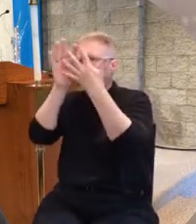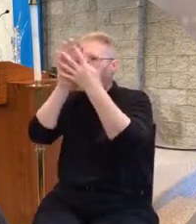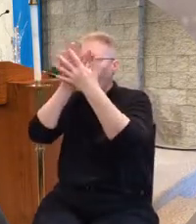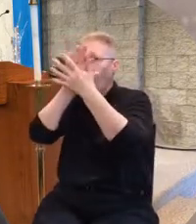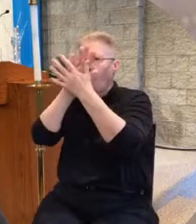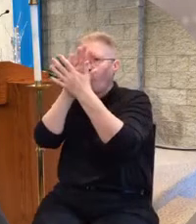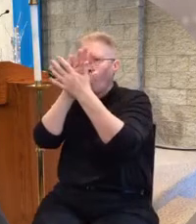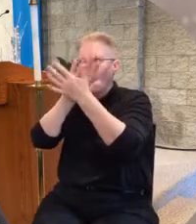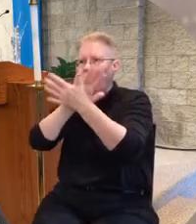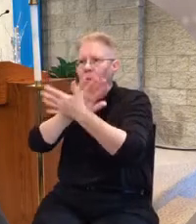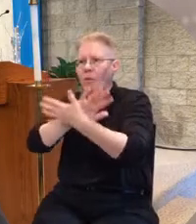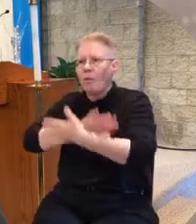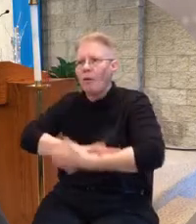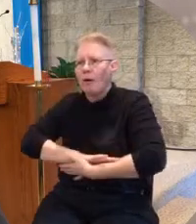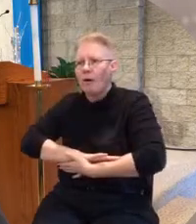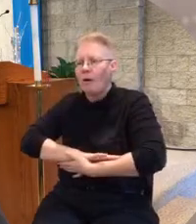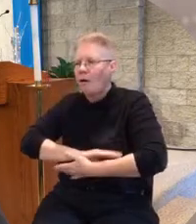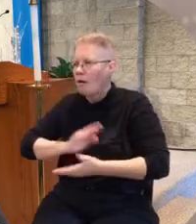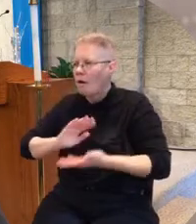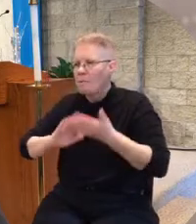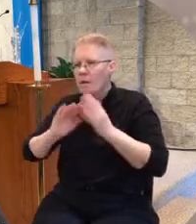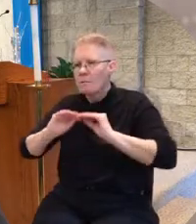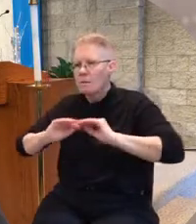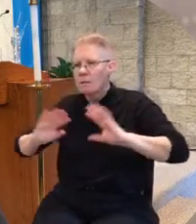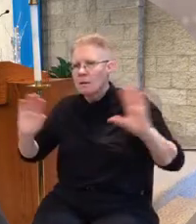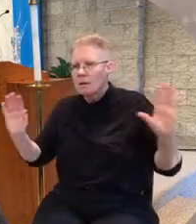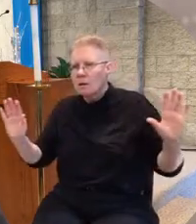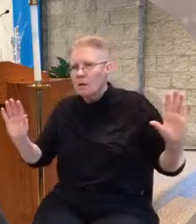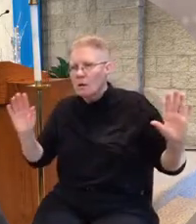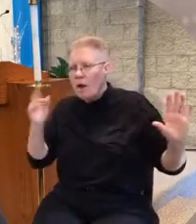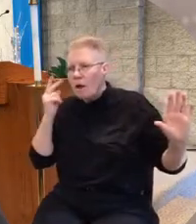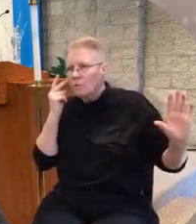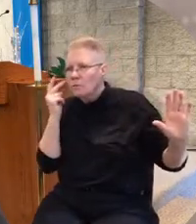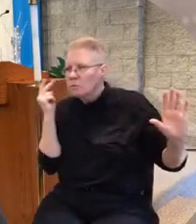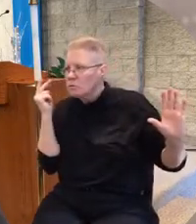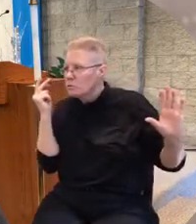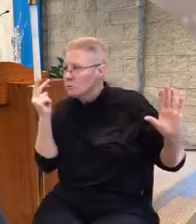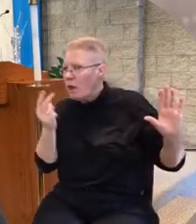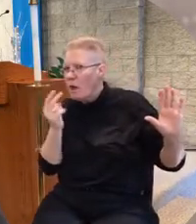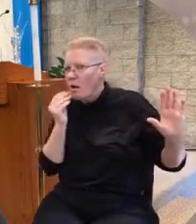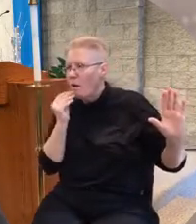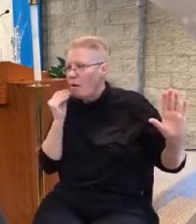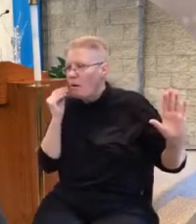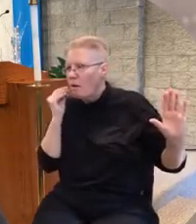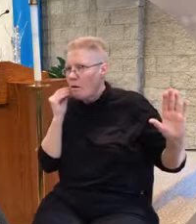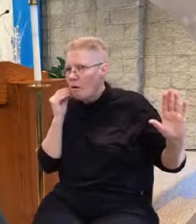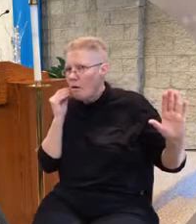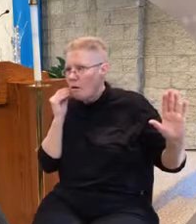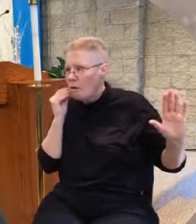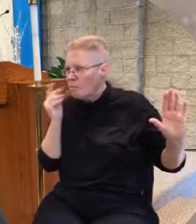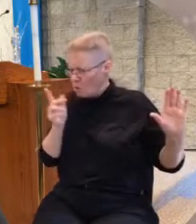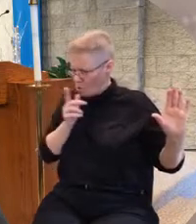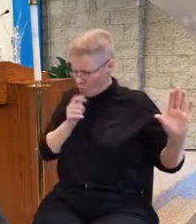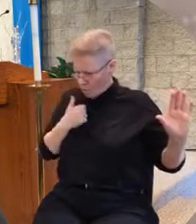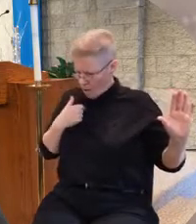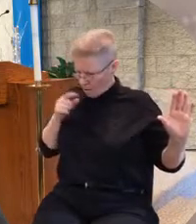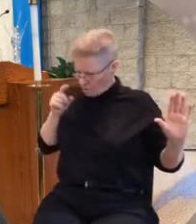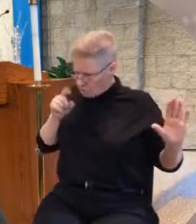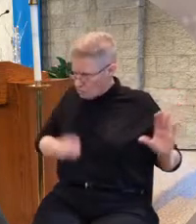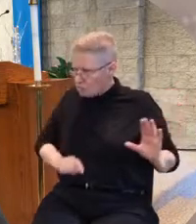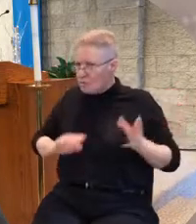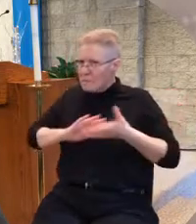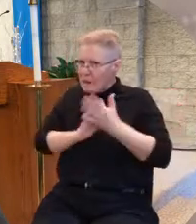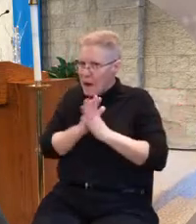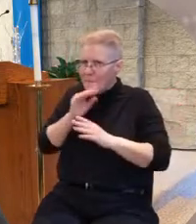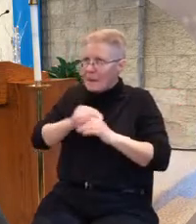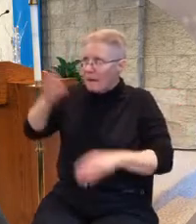caught a glimpse of home. I caught a glimpse of who I was created to be in the mind of God.